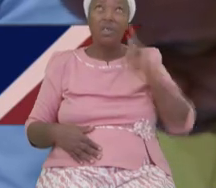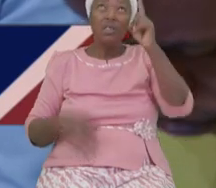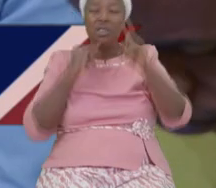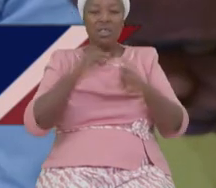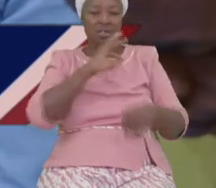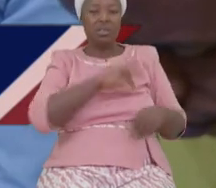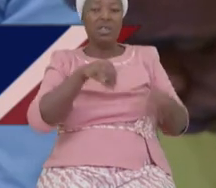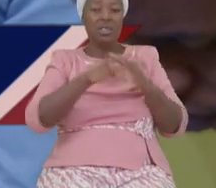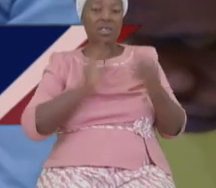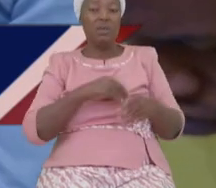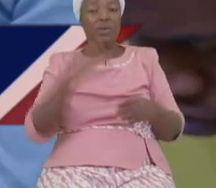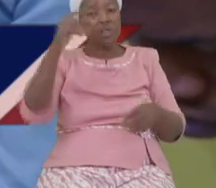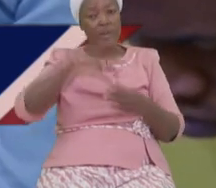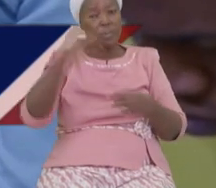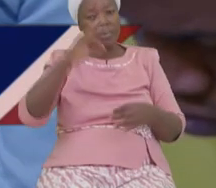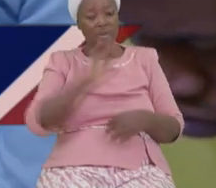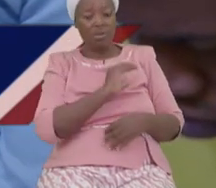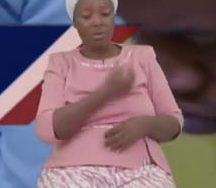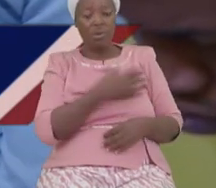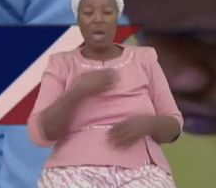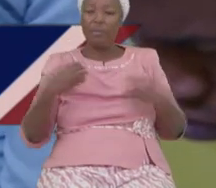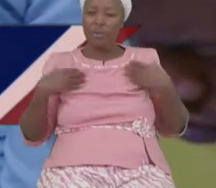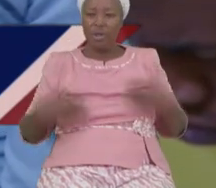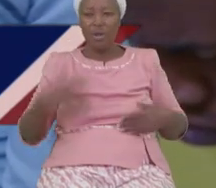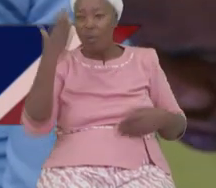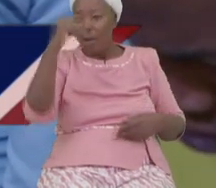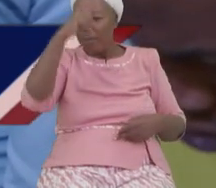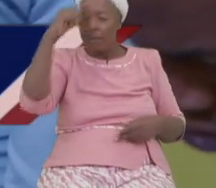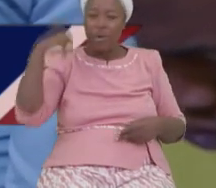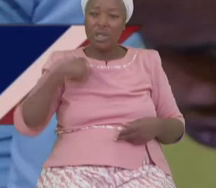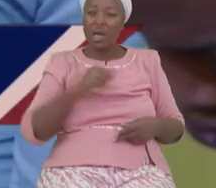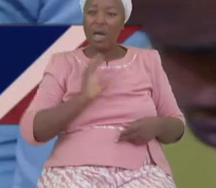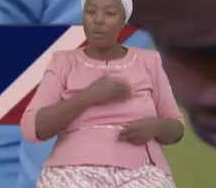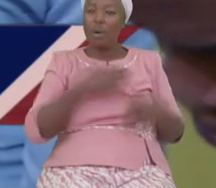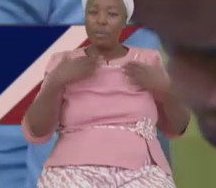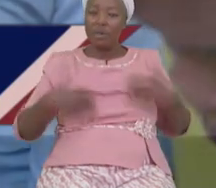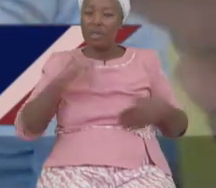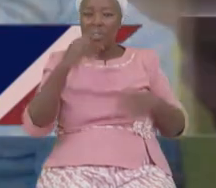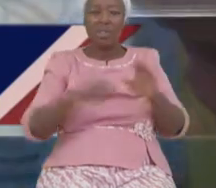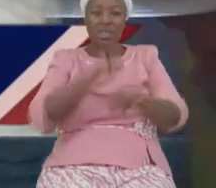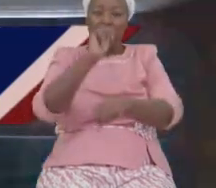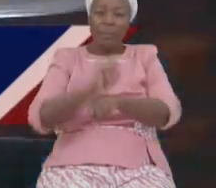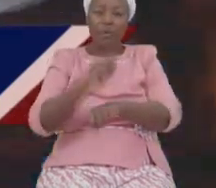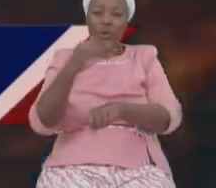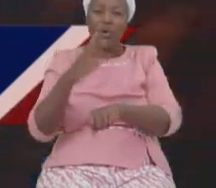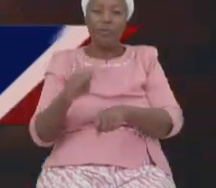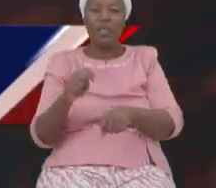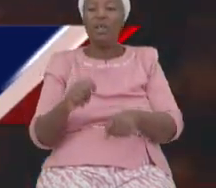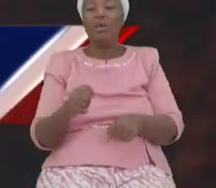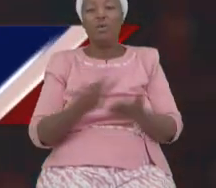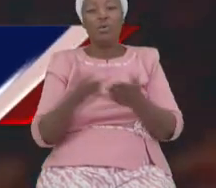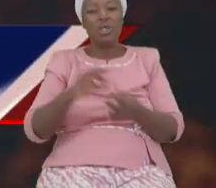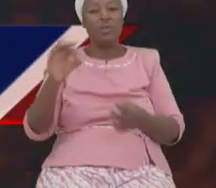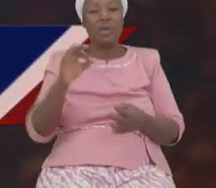soul, in our body. Why? Because our body is the temple of the Holy Ghost. And then he